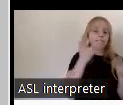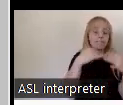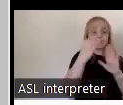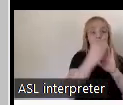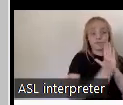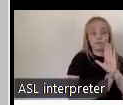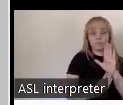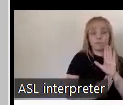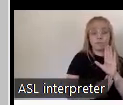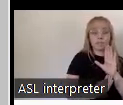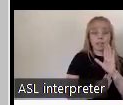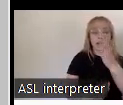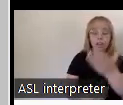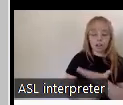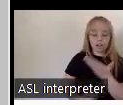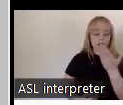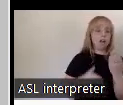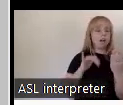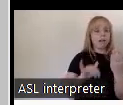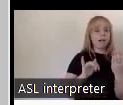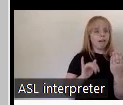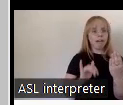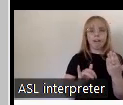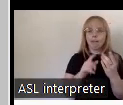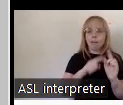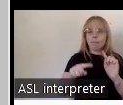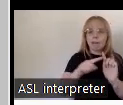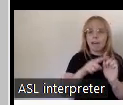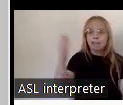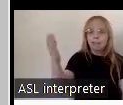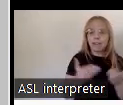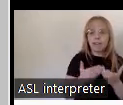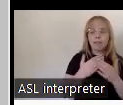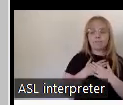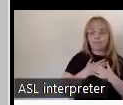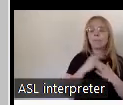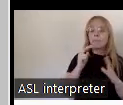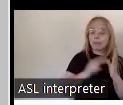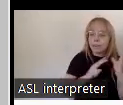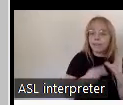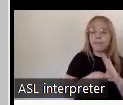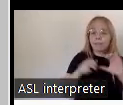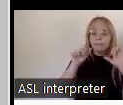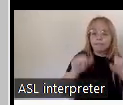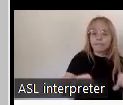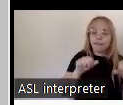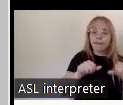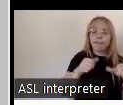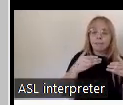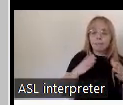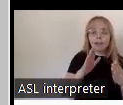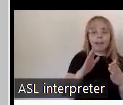this? What a positive introduction. What a meaningful and effective way to start out